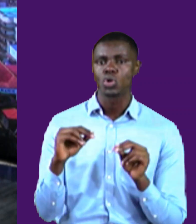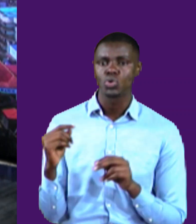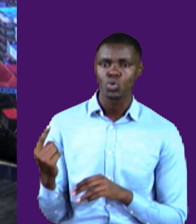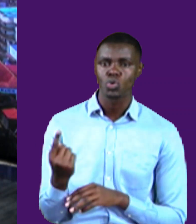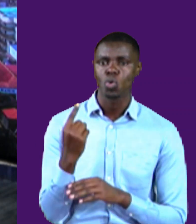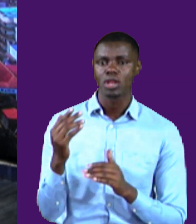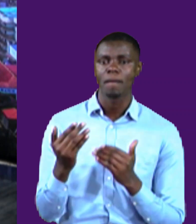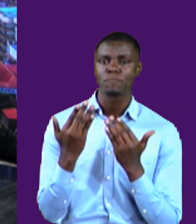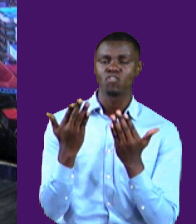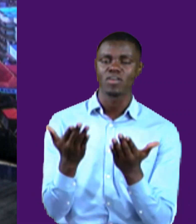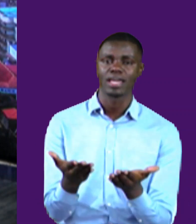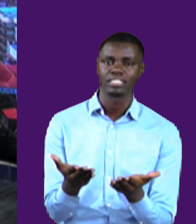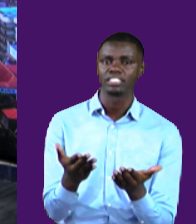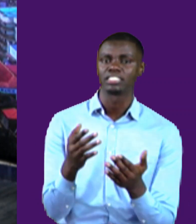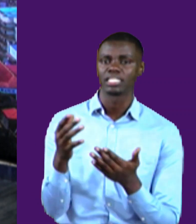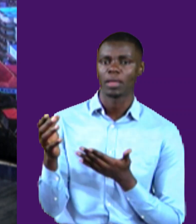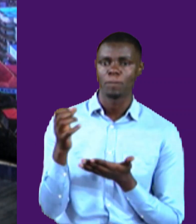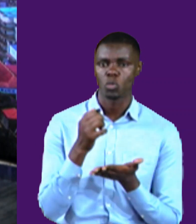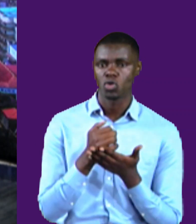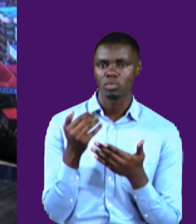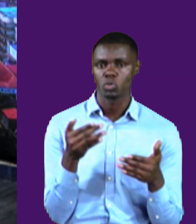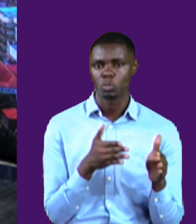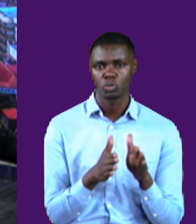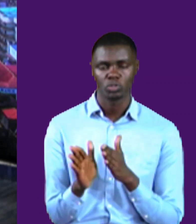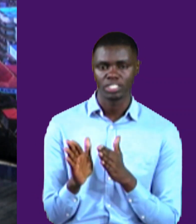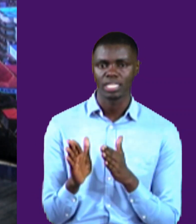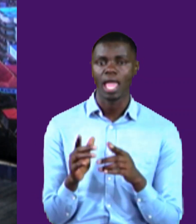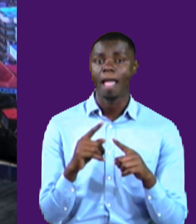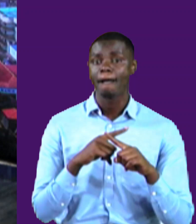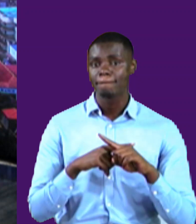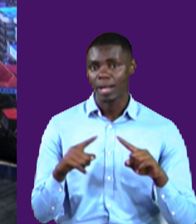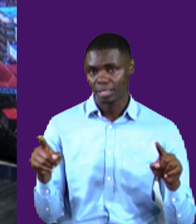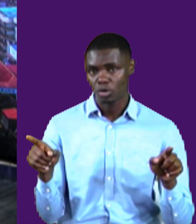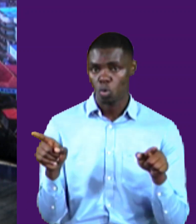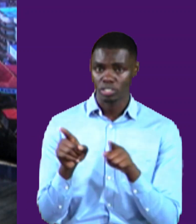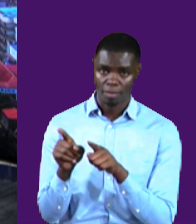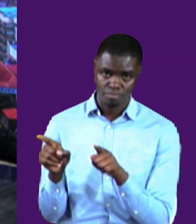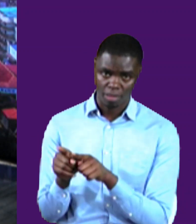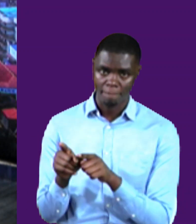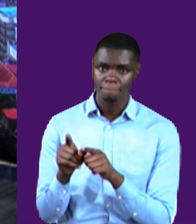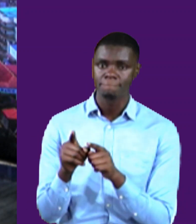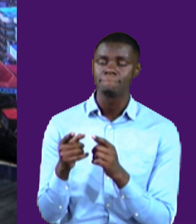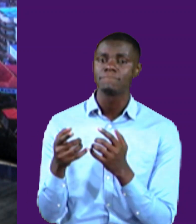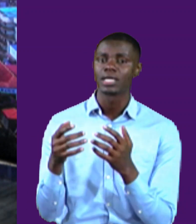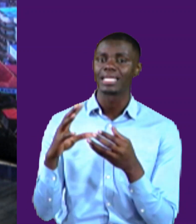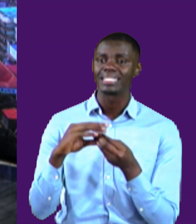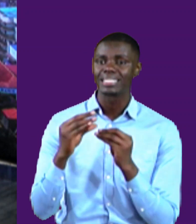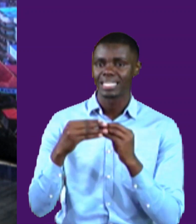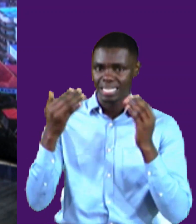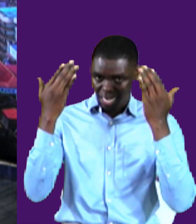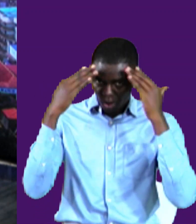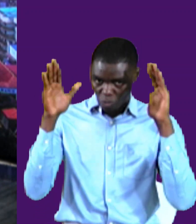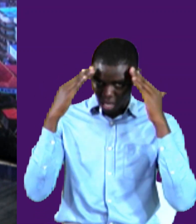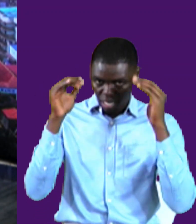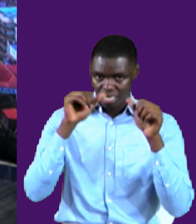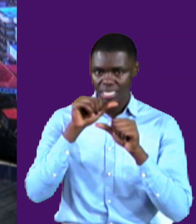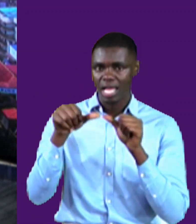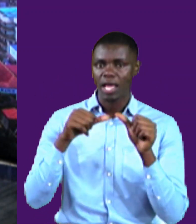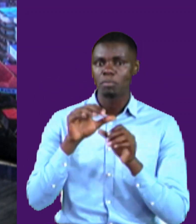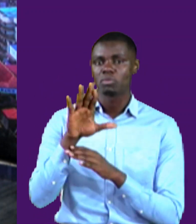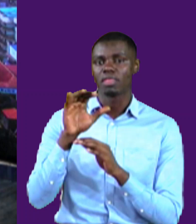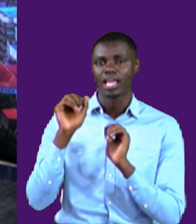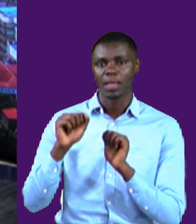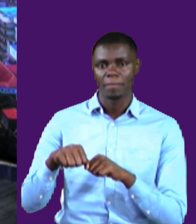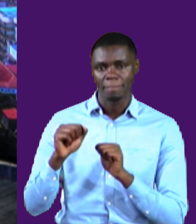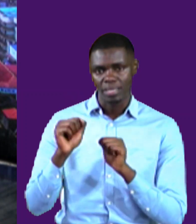only provides them with employment opportunities, but also raises awareness about their